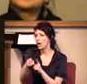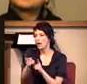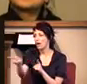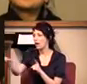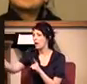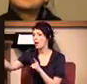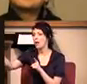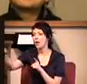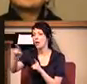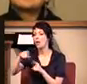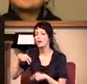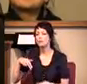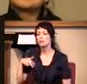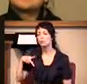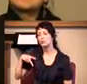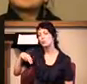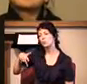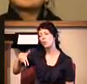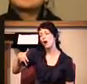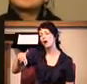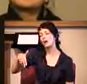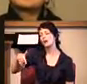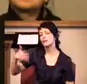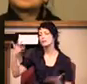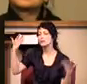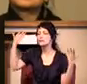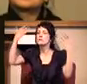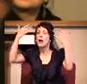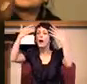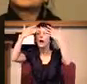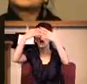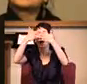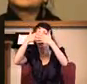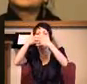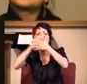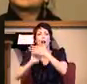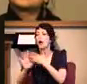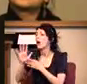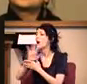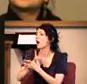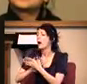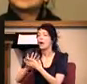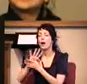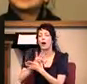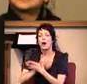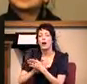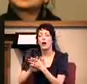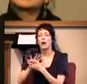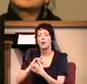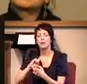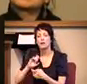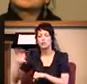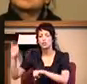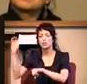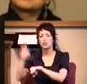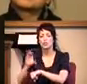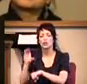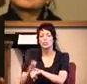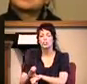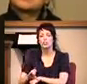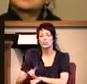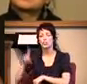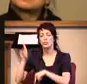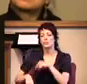I was walking in the darkness. Church, I could not find my